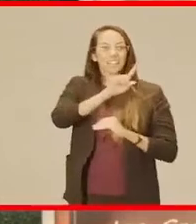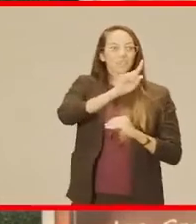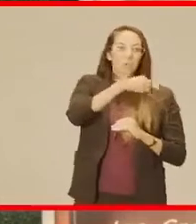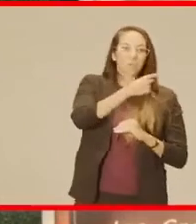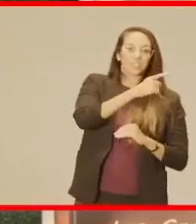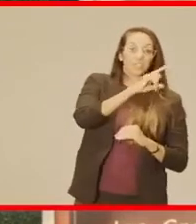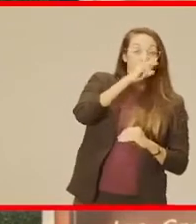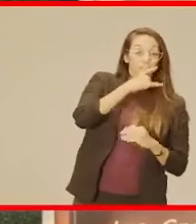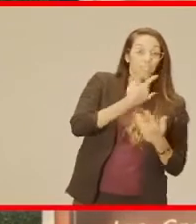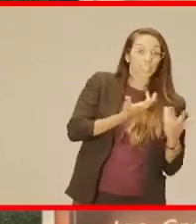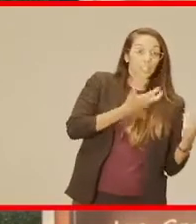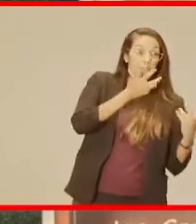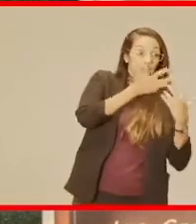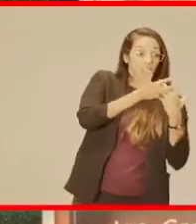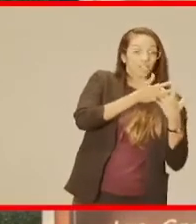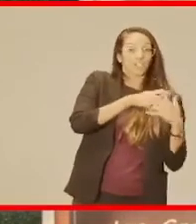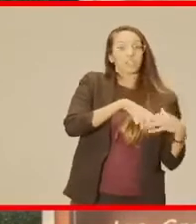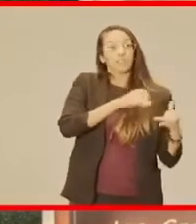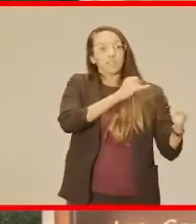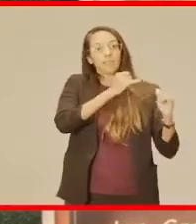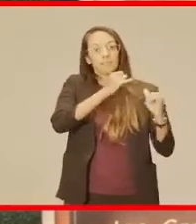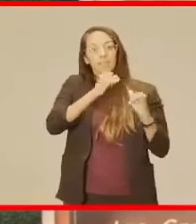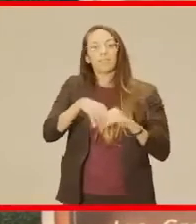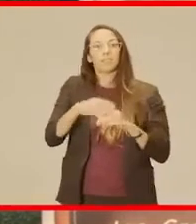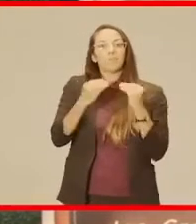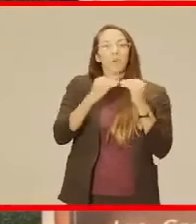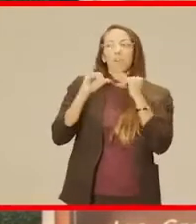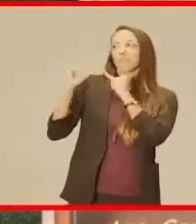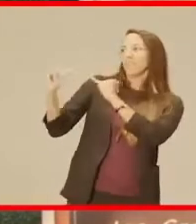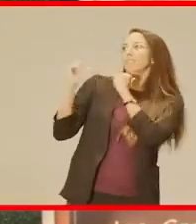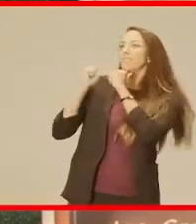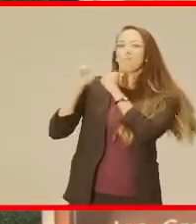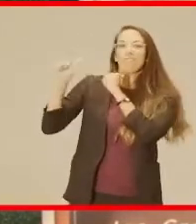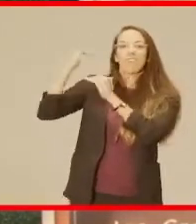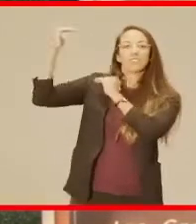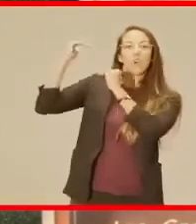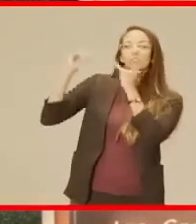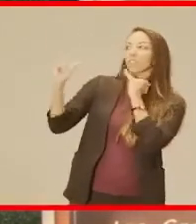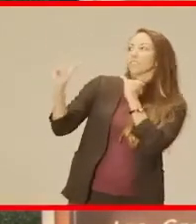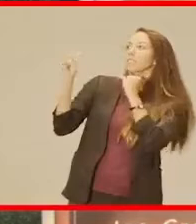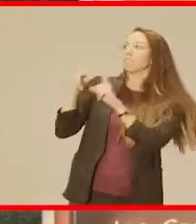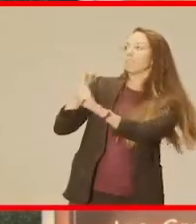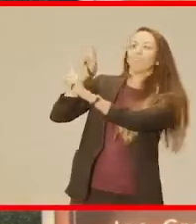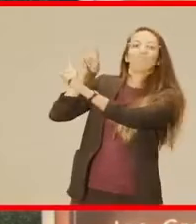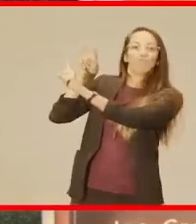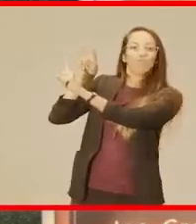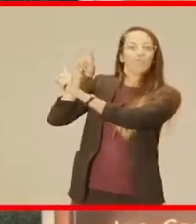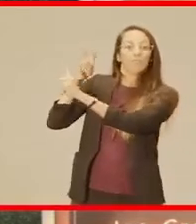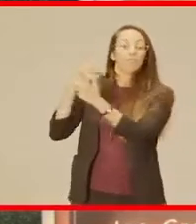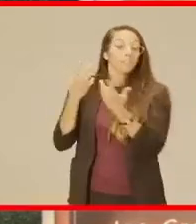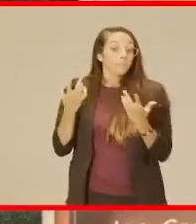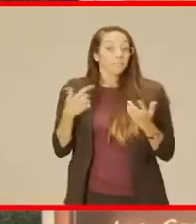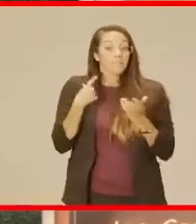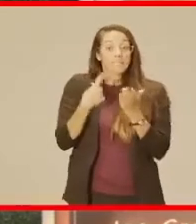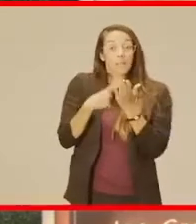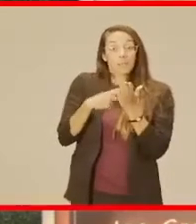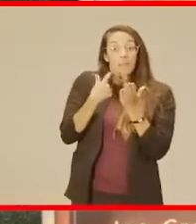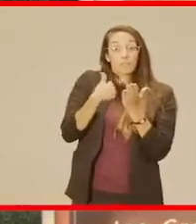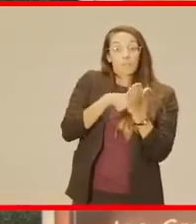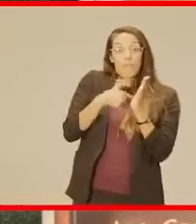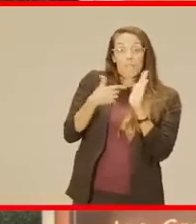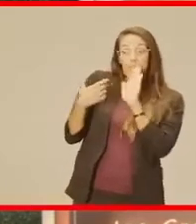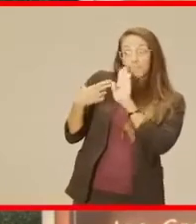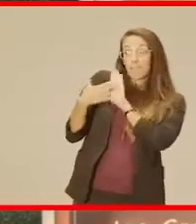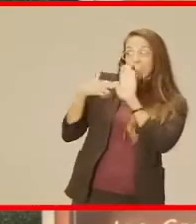And, however, in our society, we stigmatize adult-child friendships. We discourage